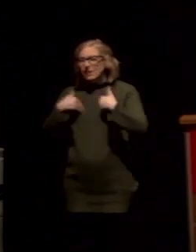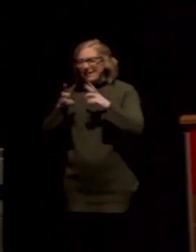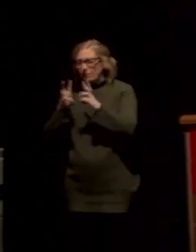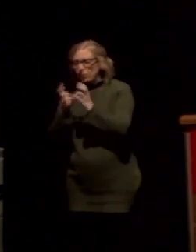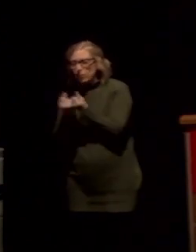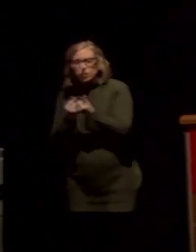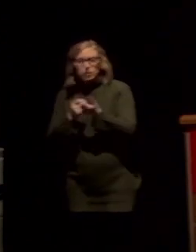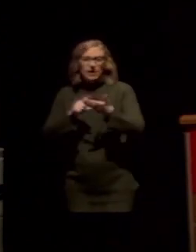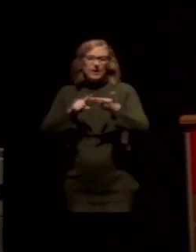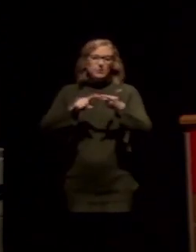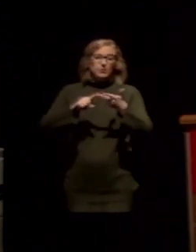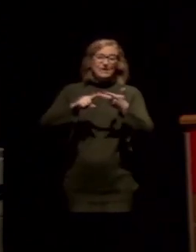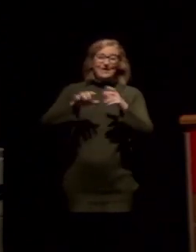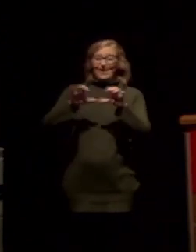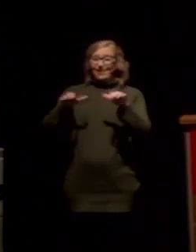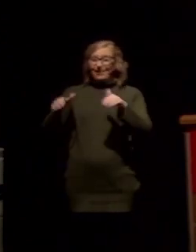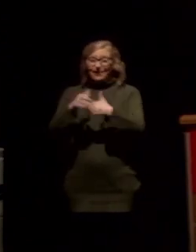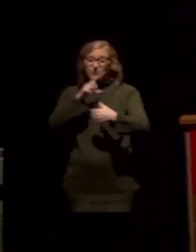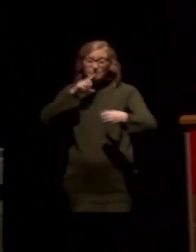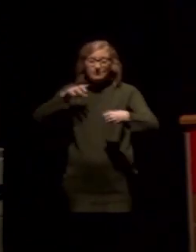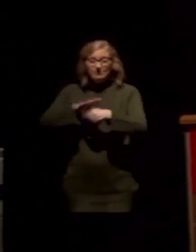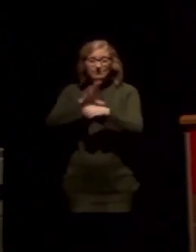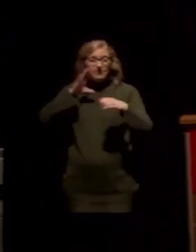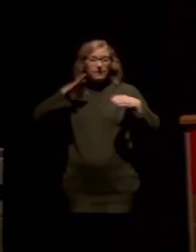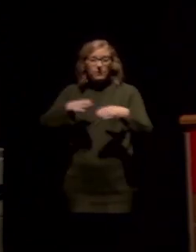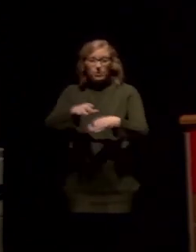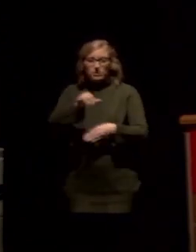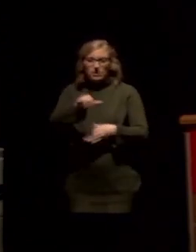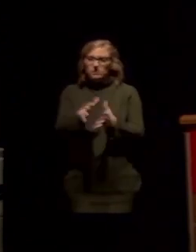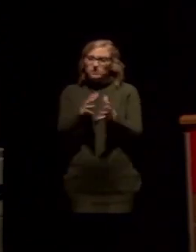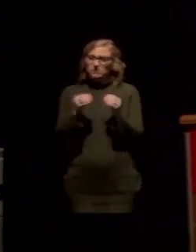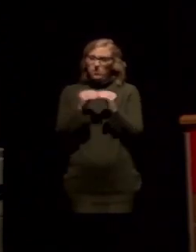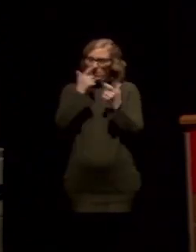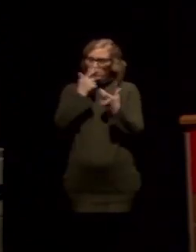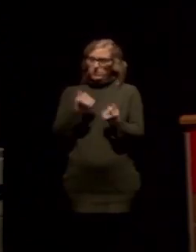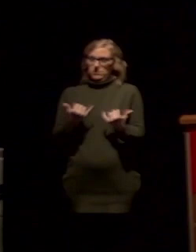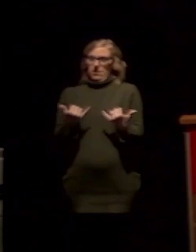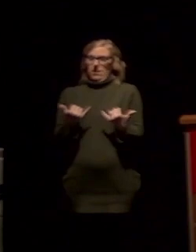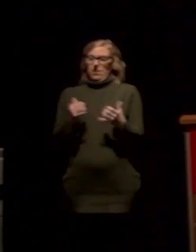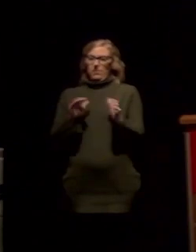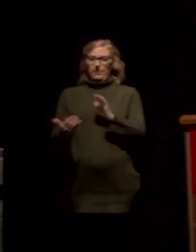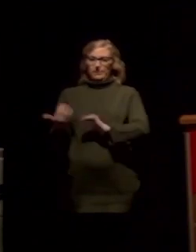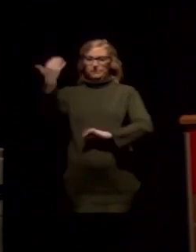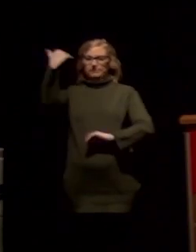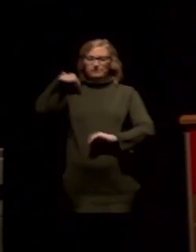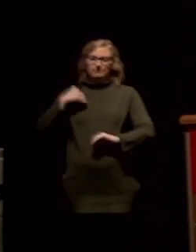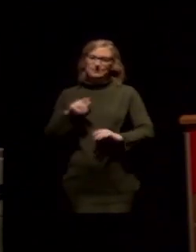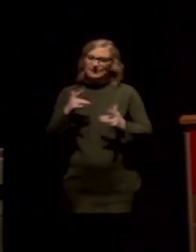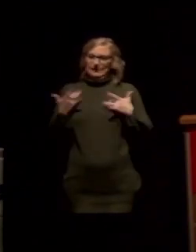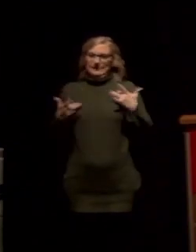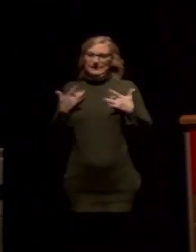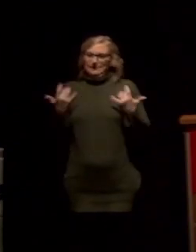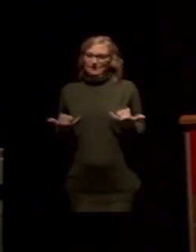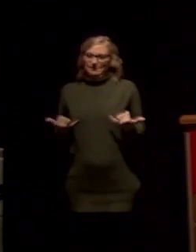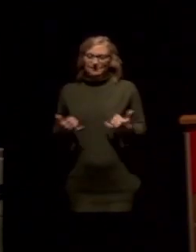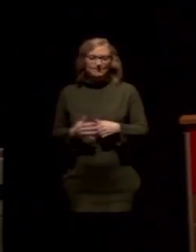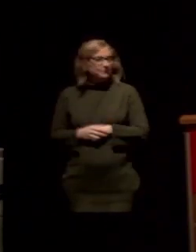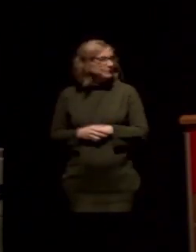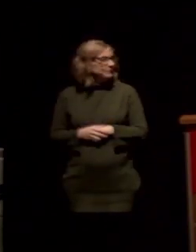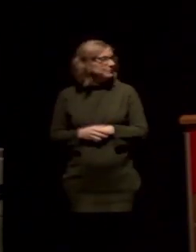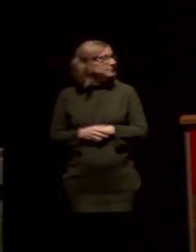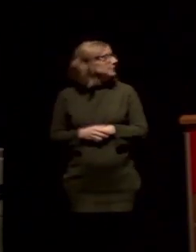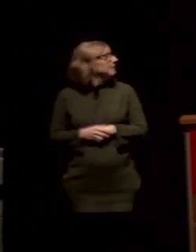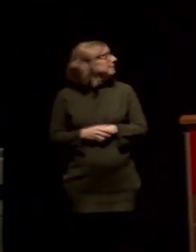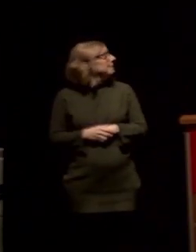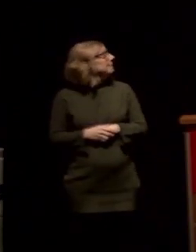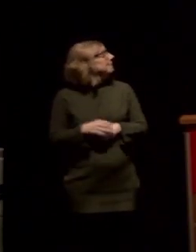have classrooms dedicated to it, because there's a lot more interest in this than there was before. And that's exciting. If I could just say one